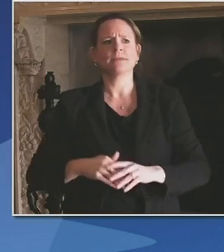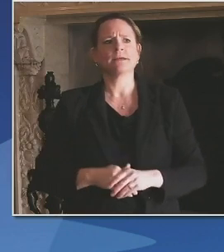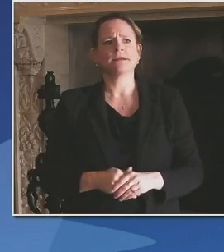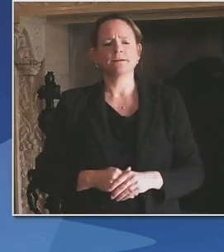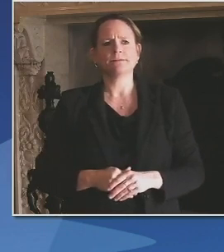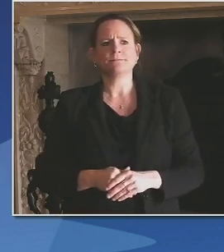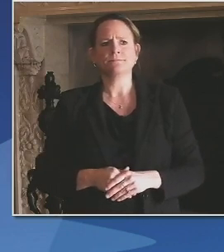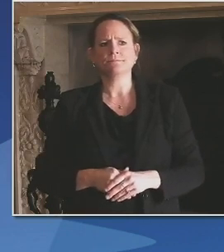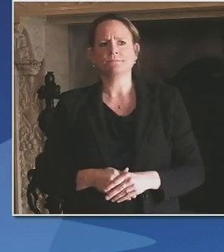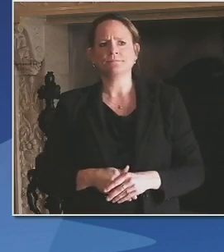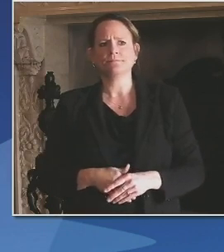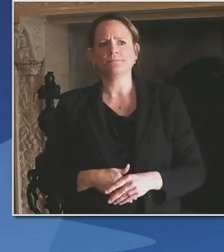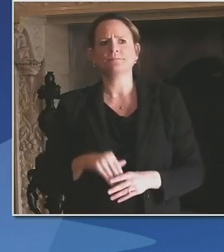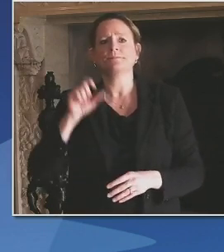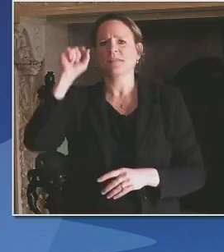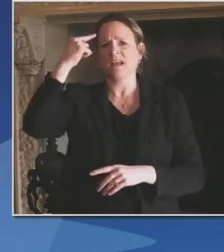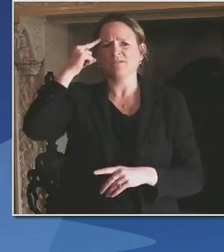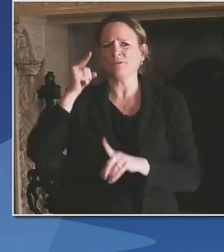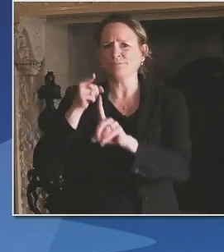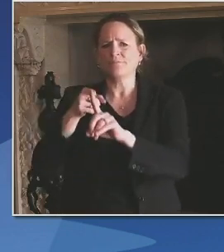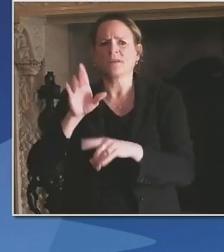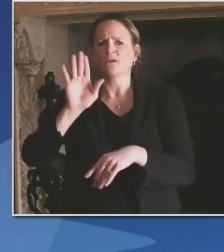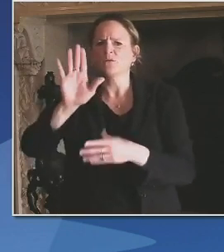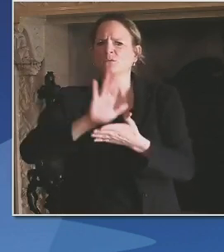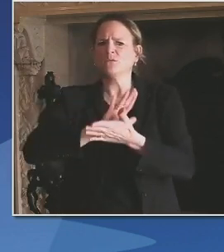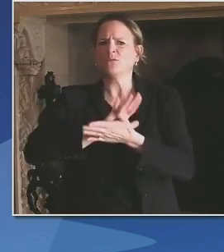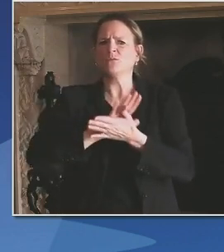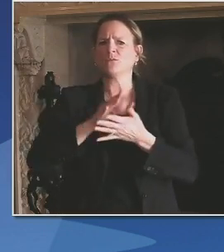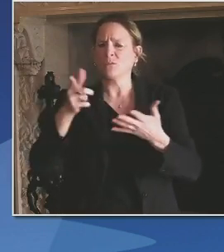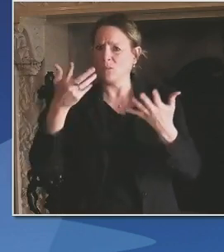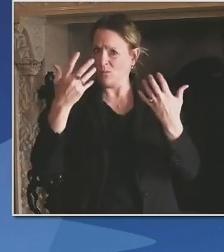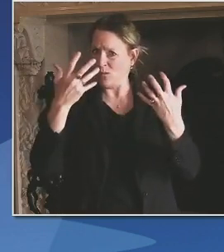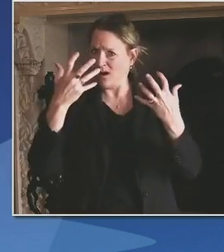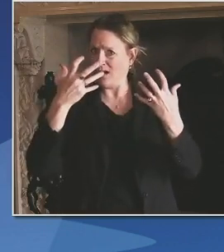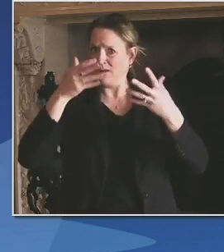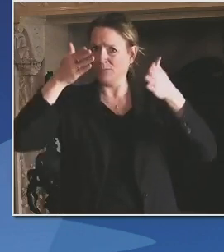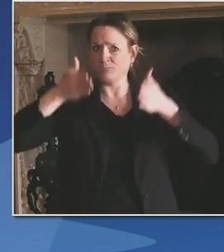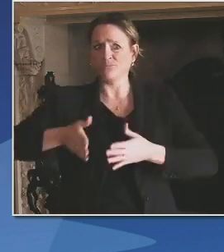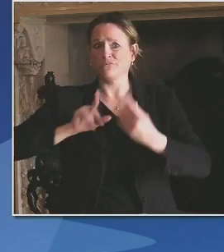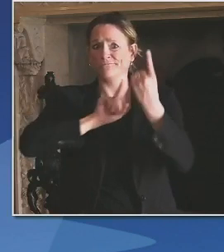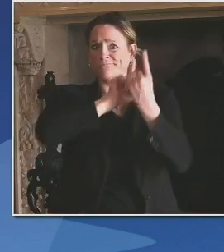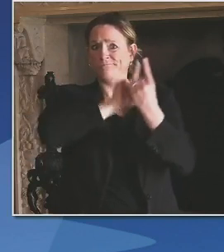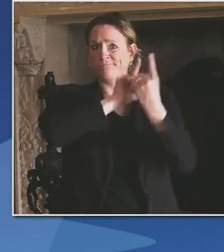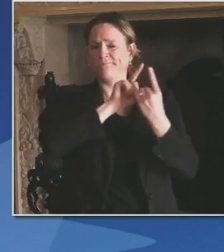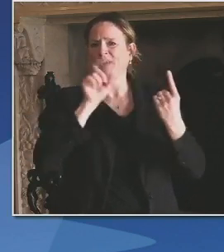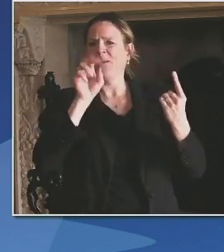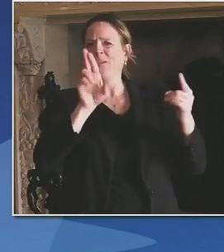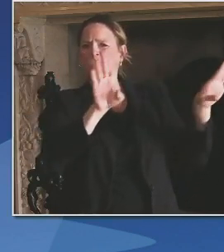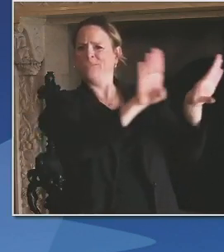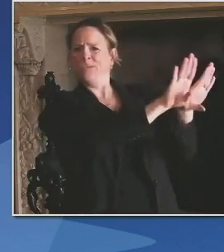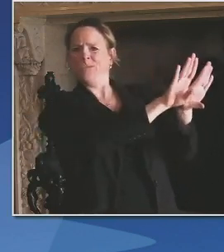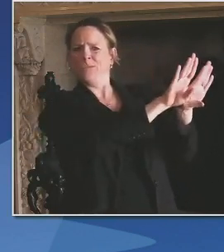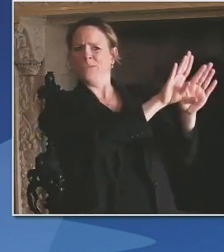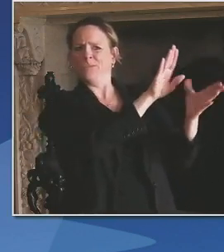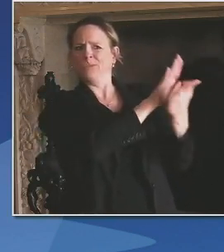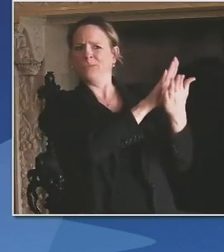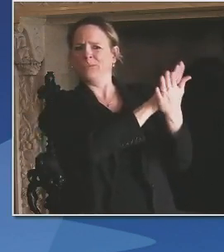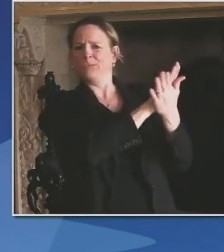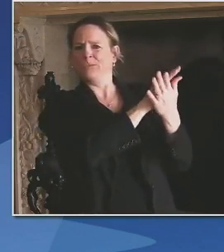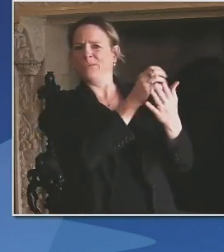want to have in-person school this fall, or will you order schools closed as you did in the spring? And if you haven't made